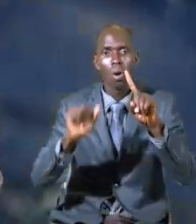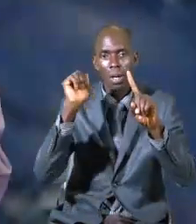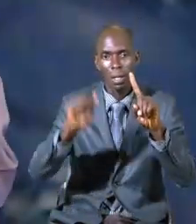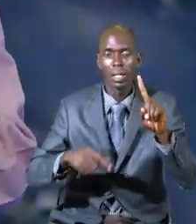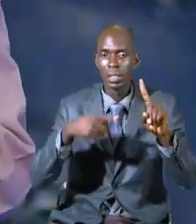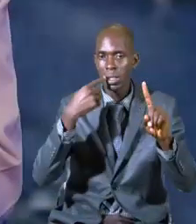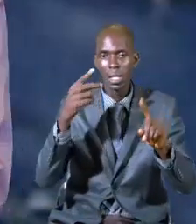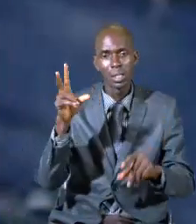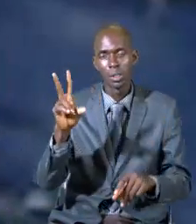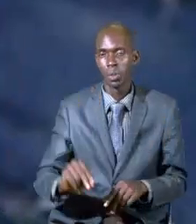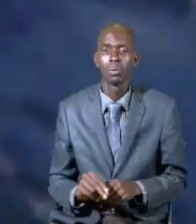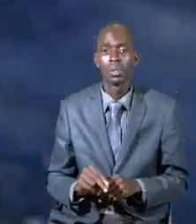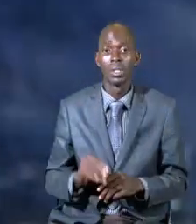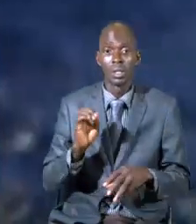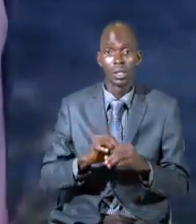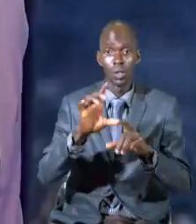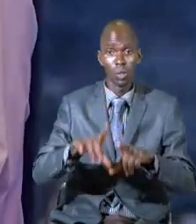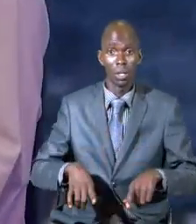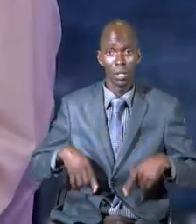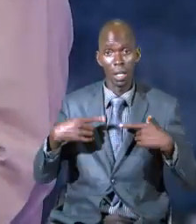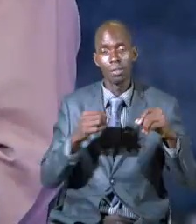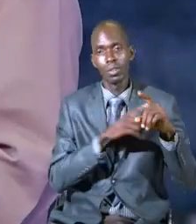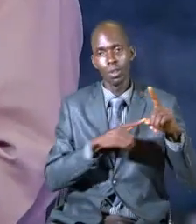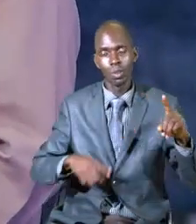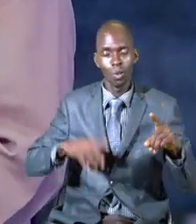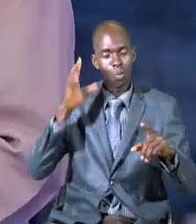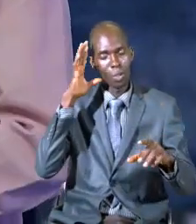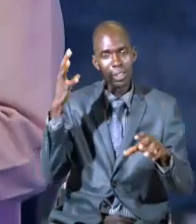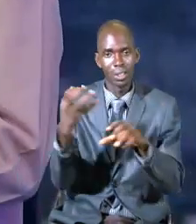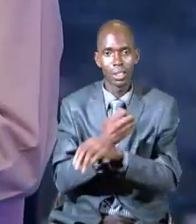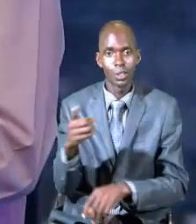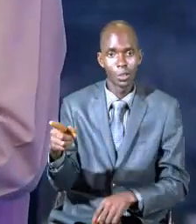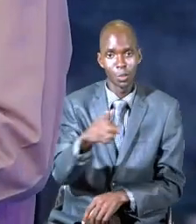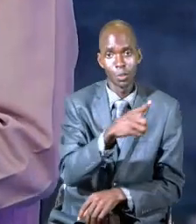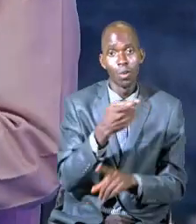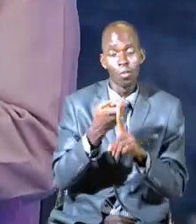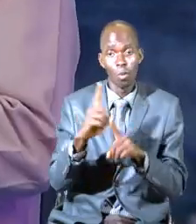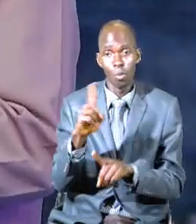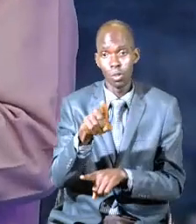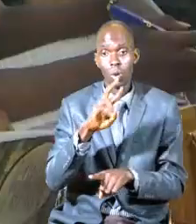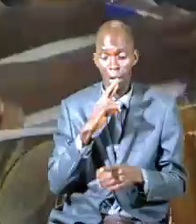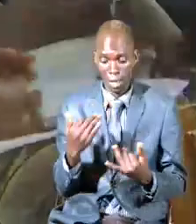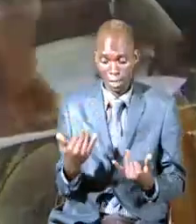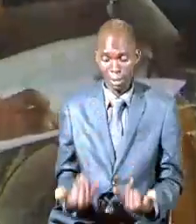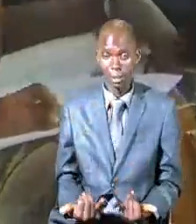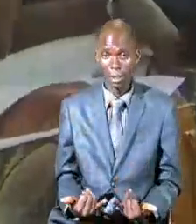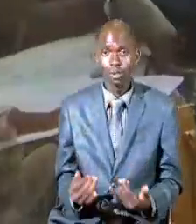Lord will take you from where you are now to where you ought to be.